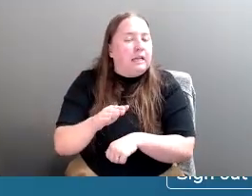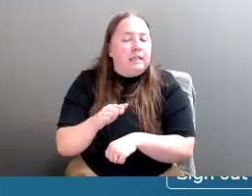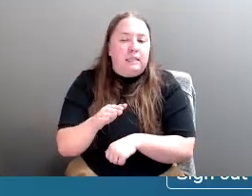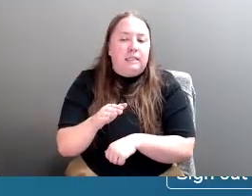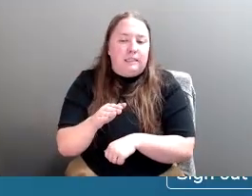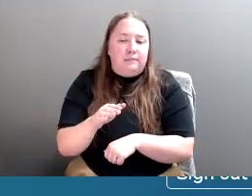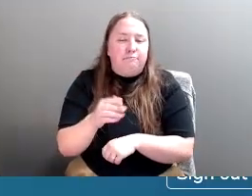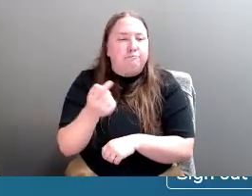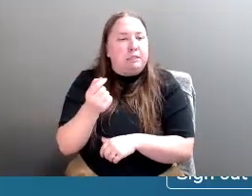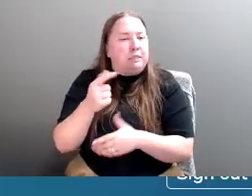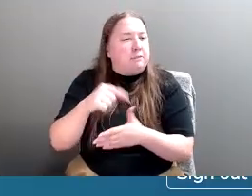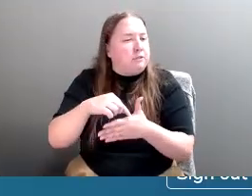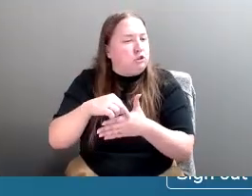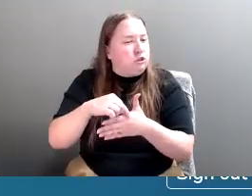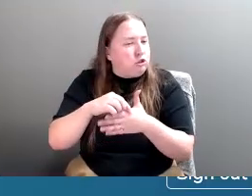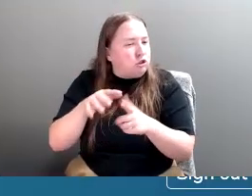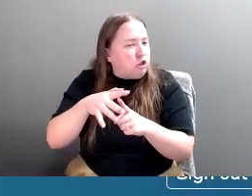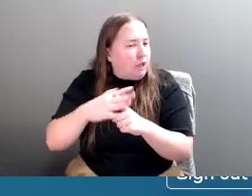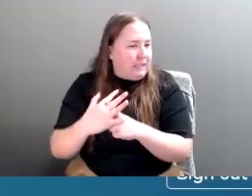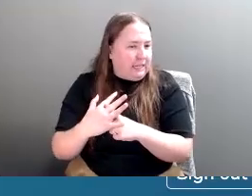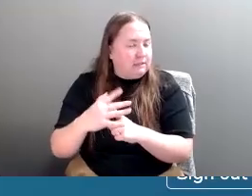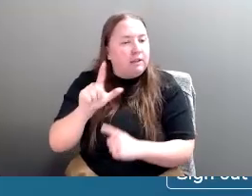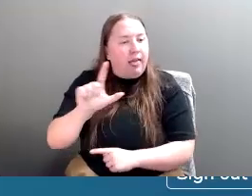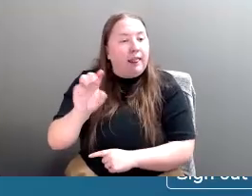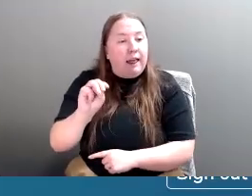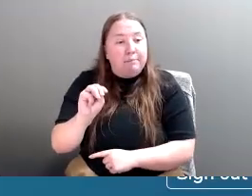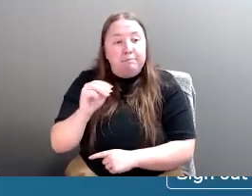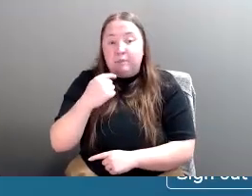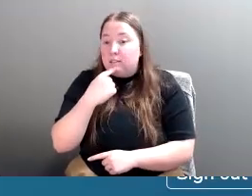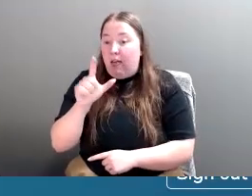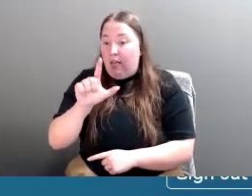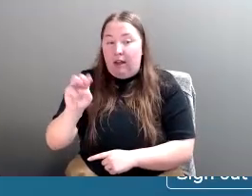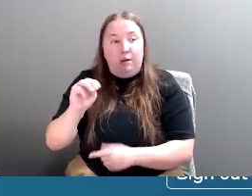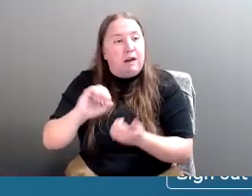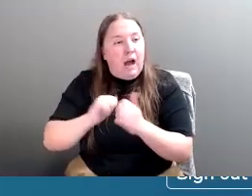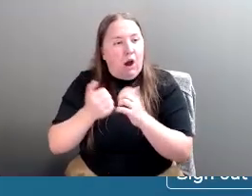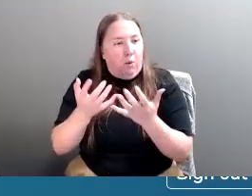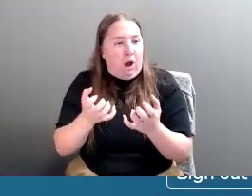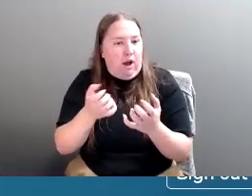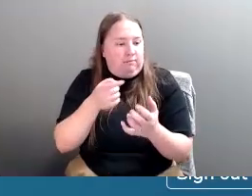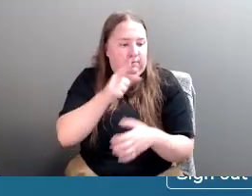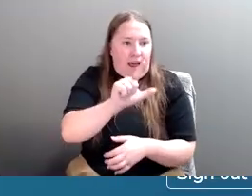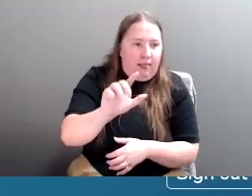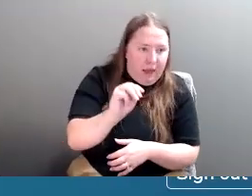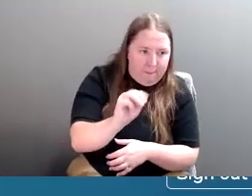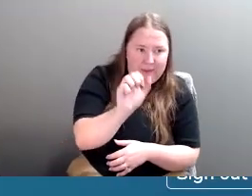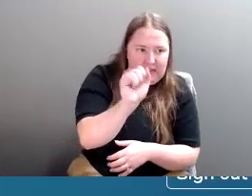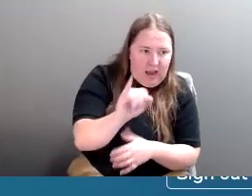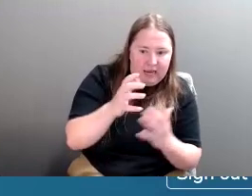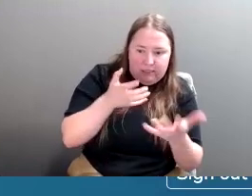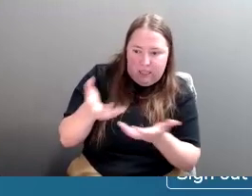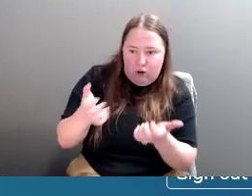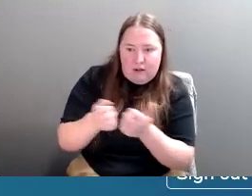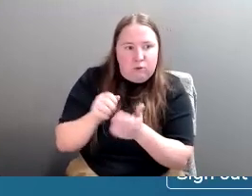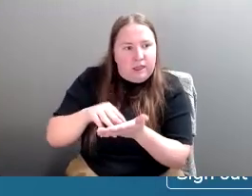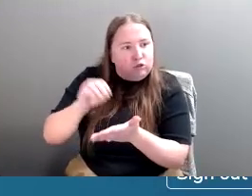of context to the LLM to tell it how I want them to interact with the student as they walk through